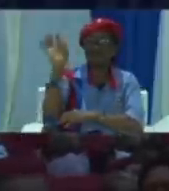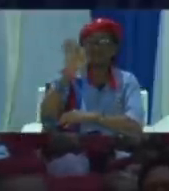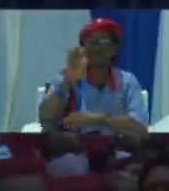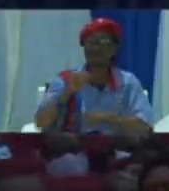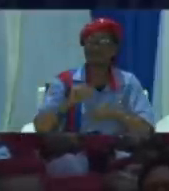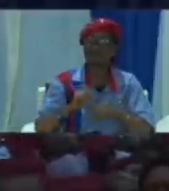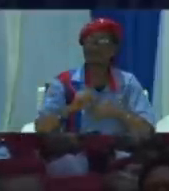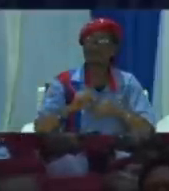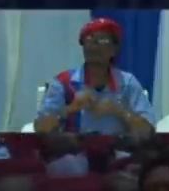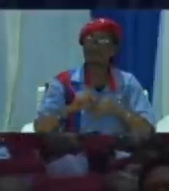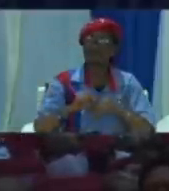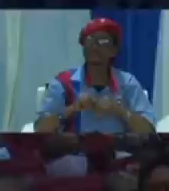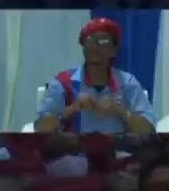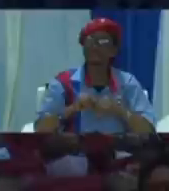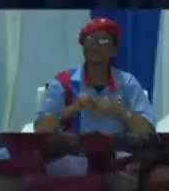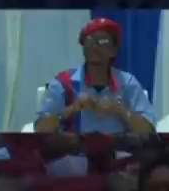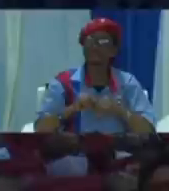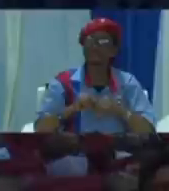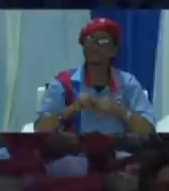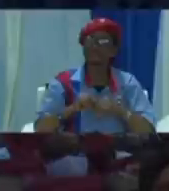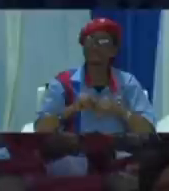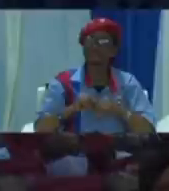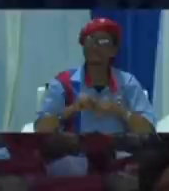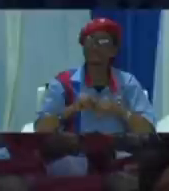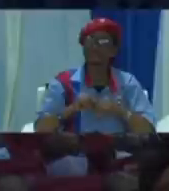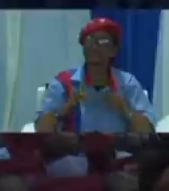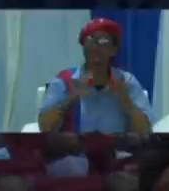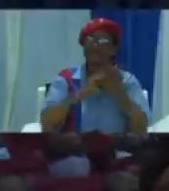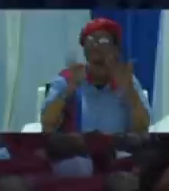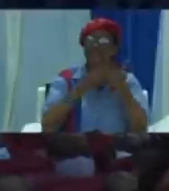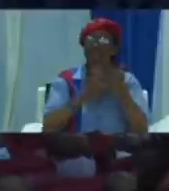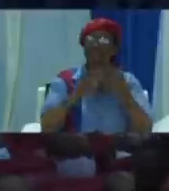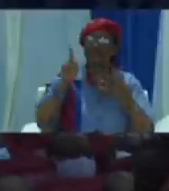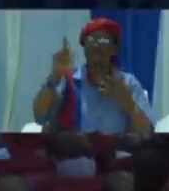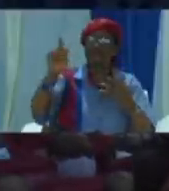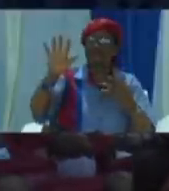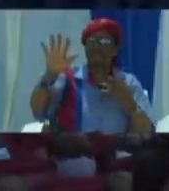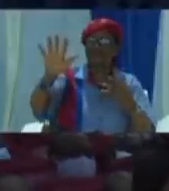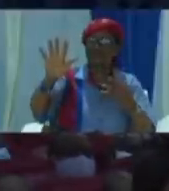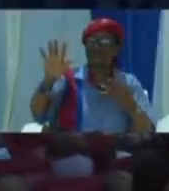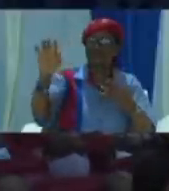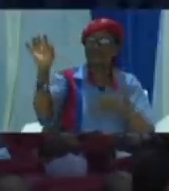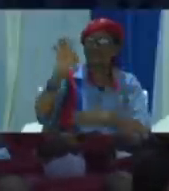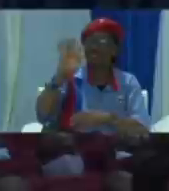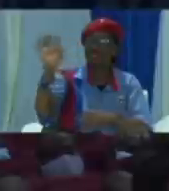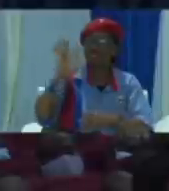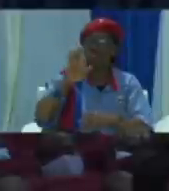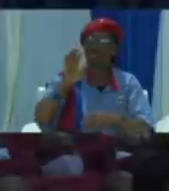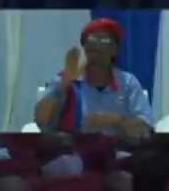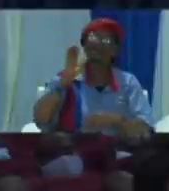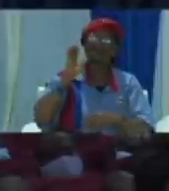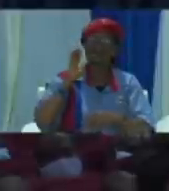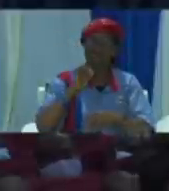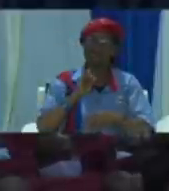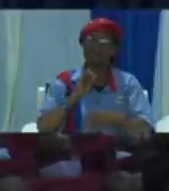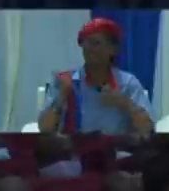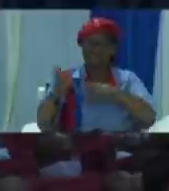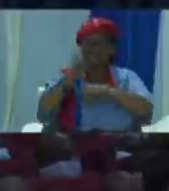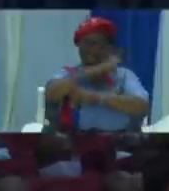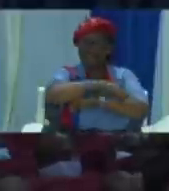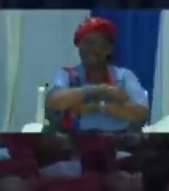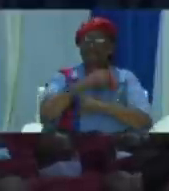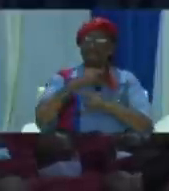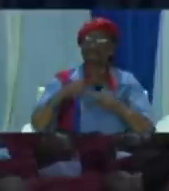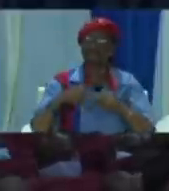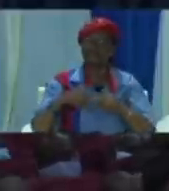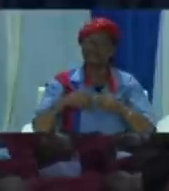o kosu kan ati be be lo. So December 25 Christmas day. Ojo karundinlogbon osu